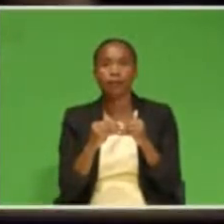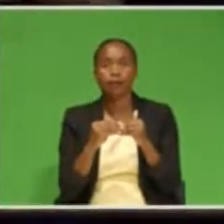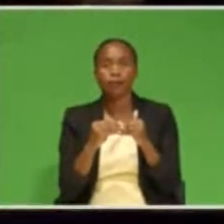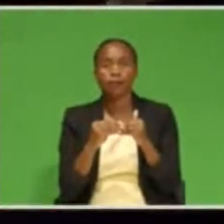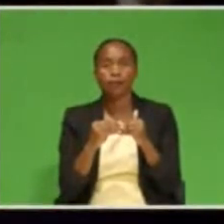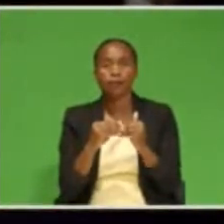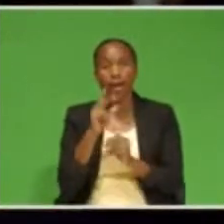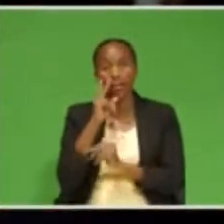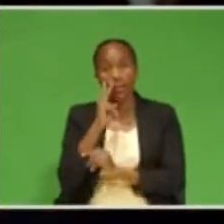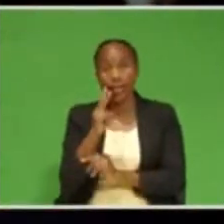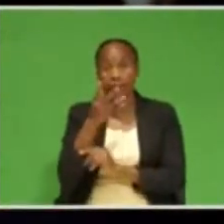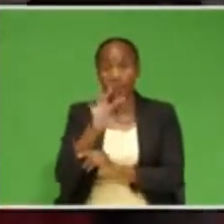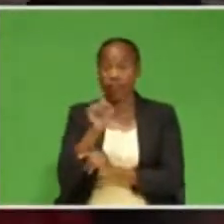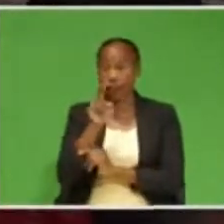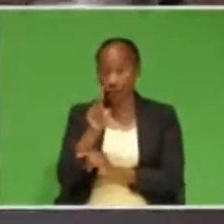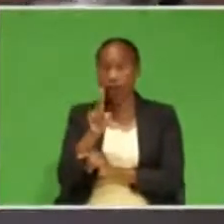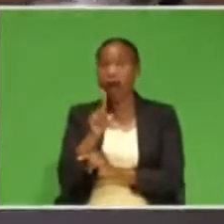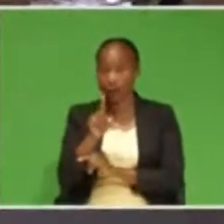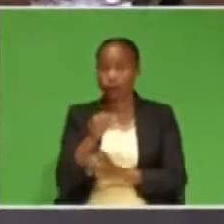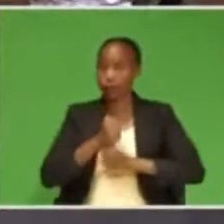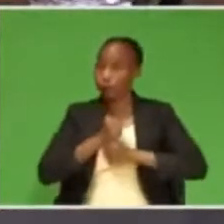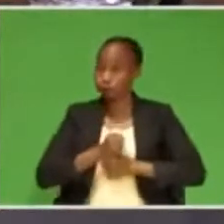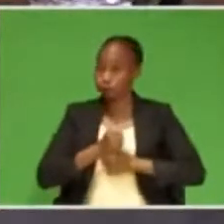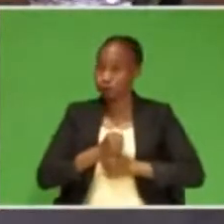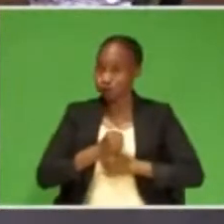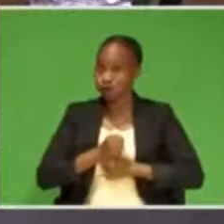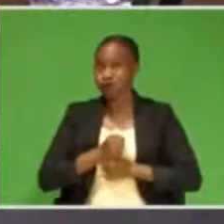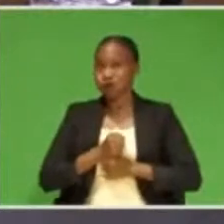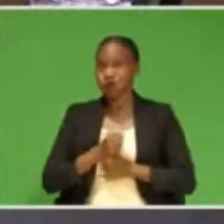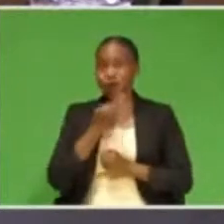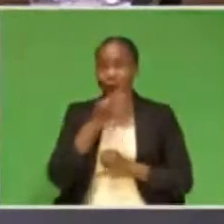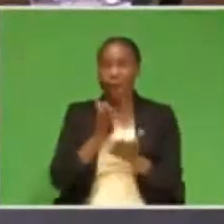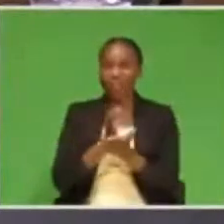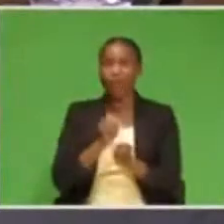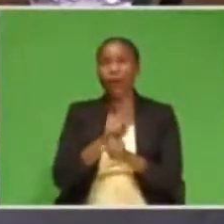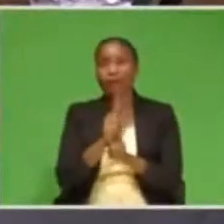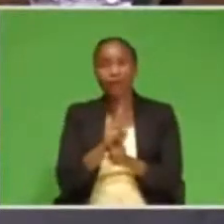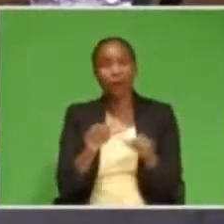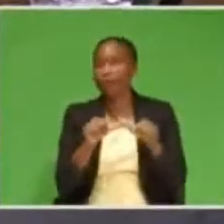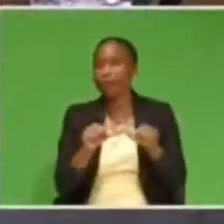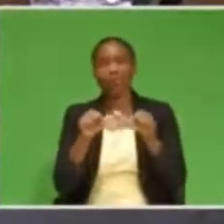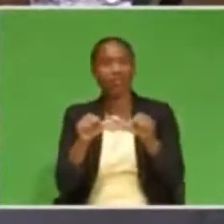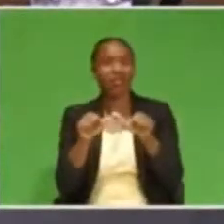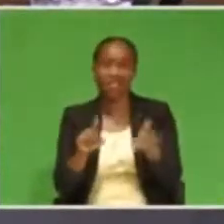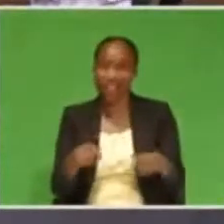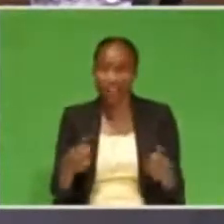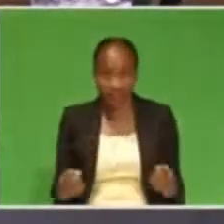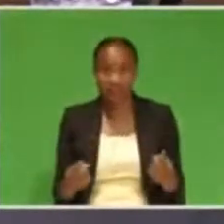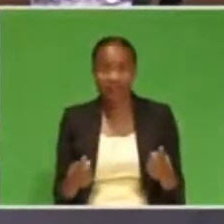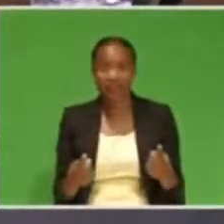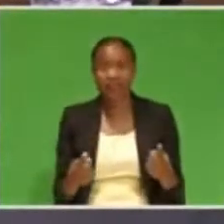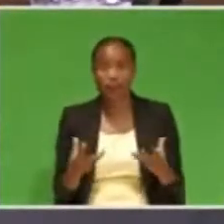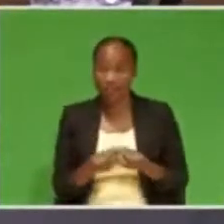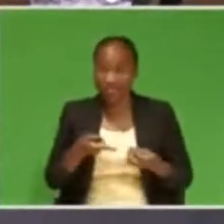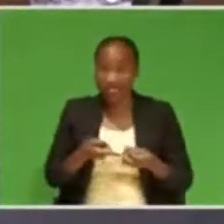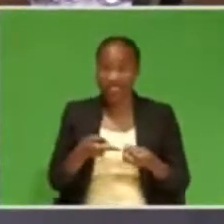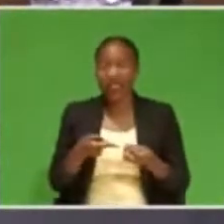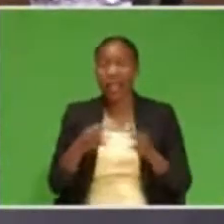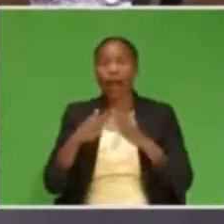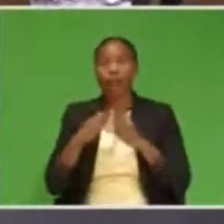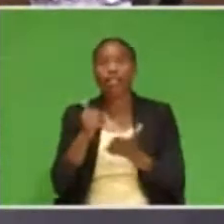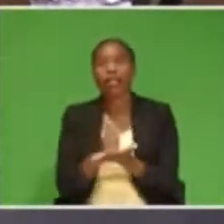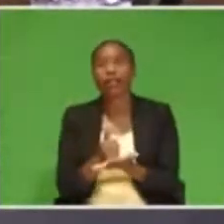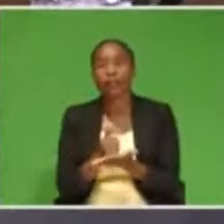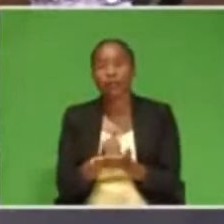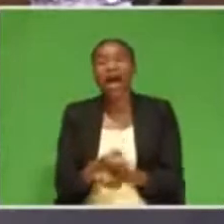seeing that you are determined to ensure that we do not proceed with this sitting, once more